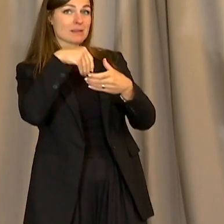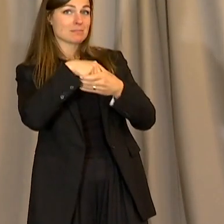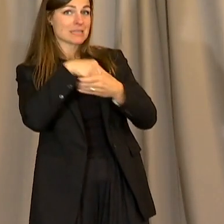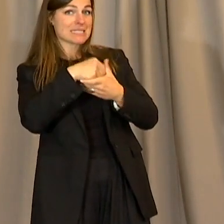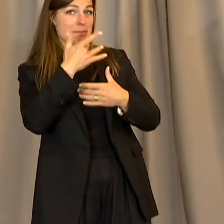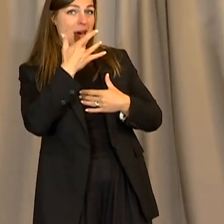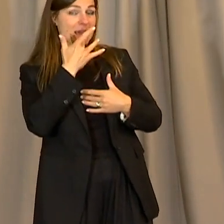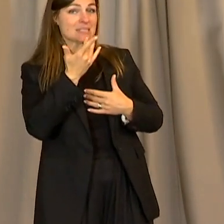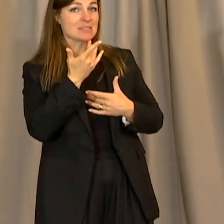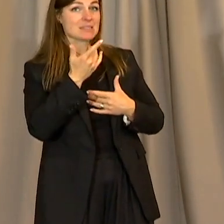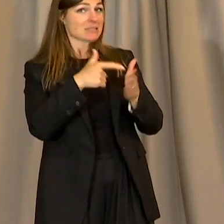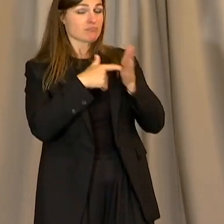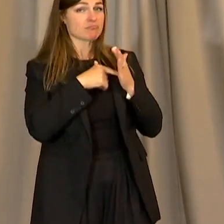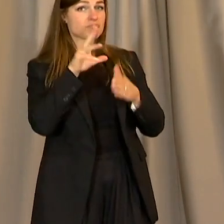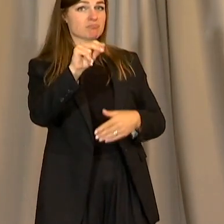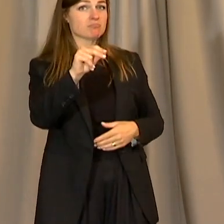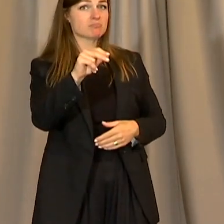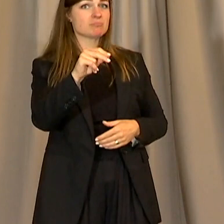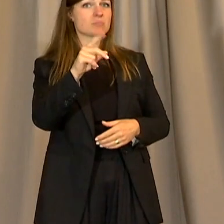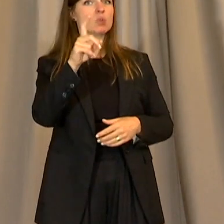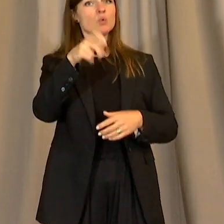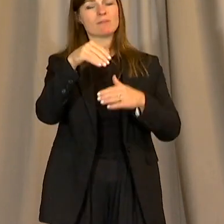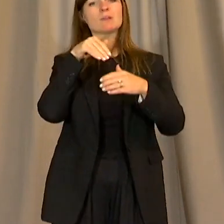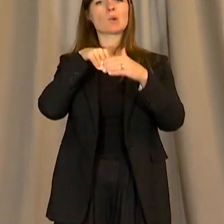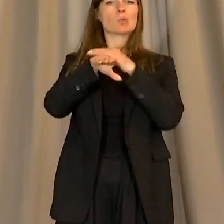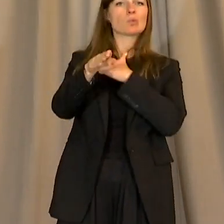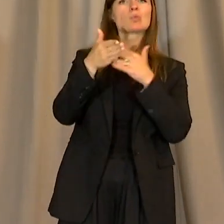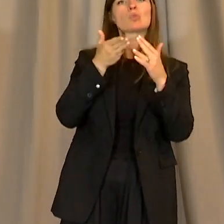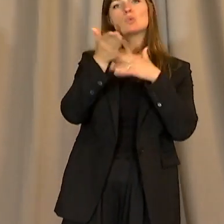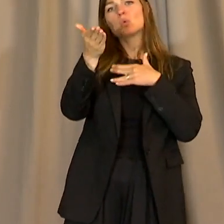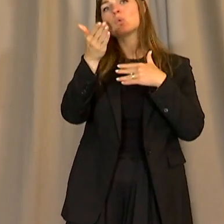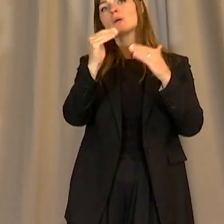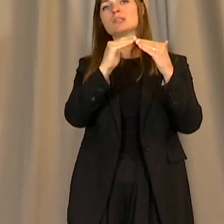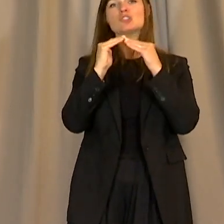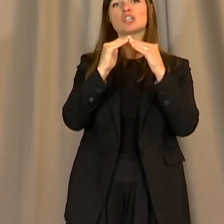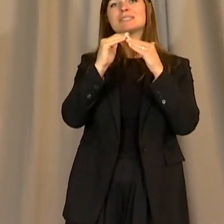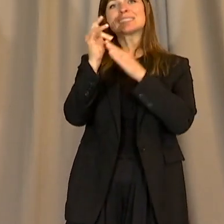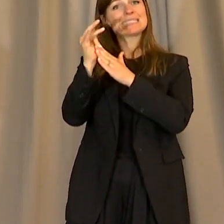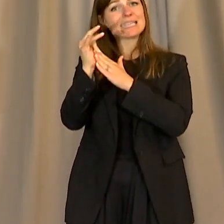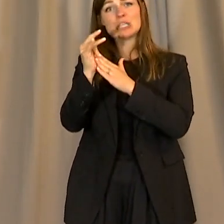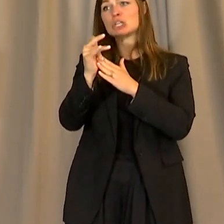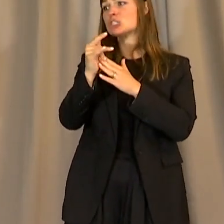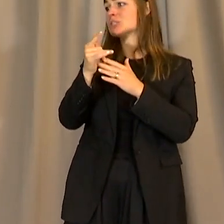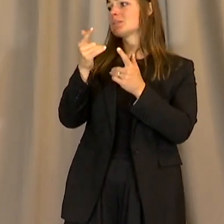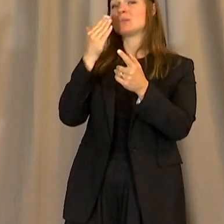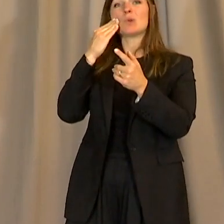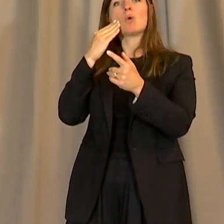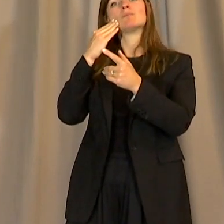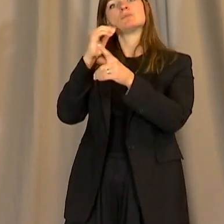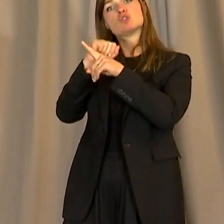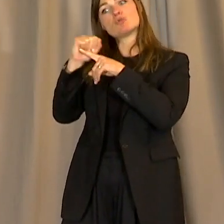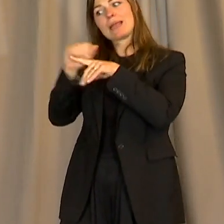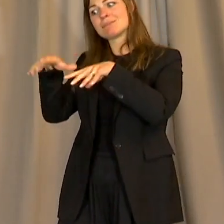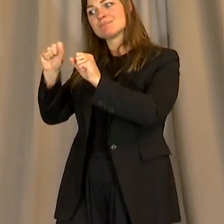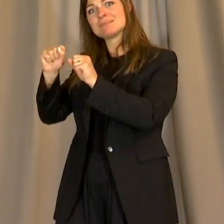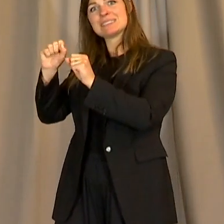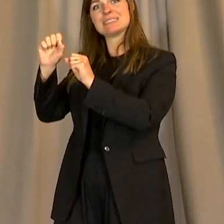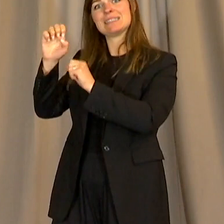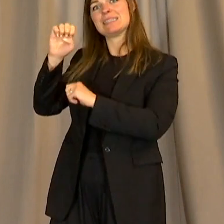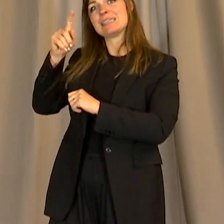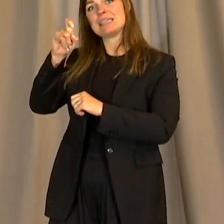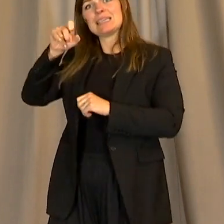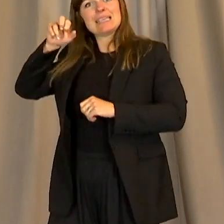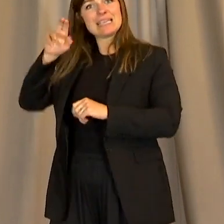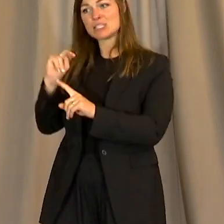training, that you go through Justice Leaders, that you go through the training that you used to do at Eastern. Is not that you go to